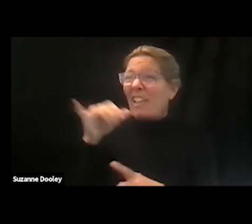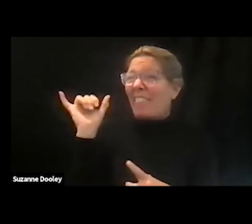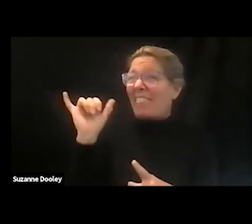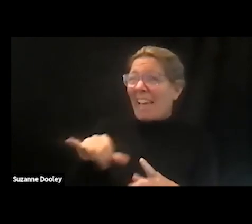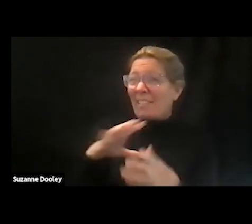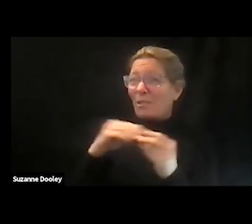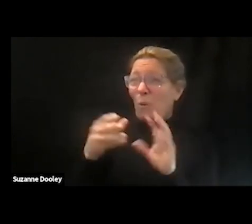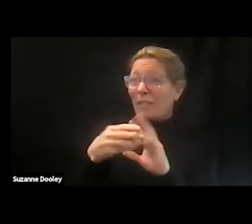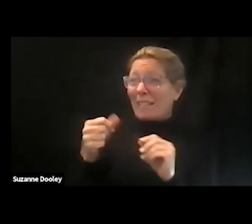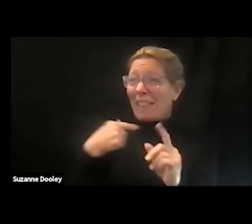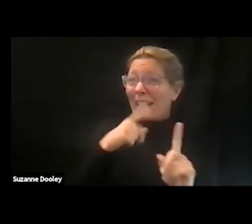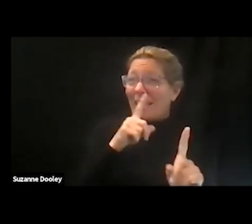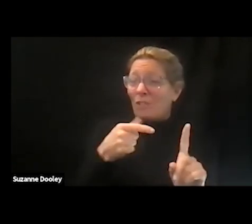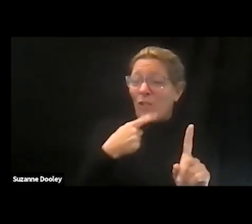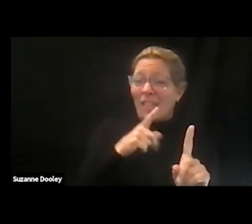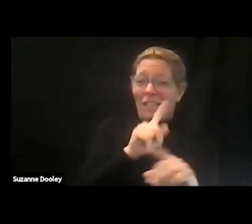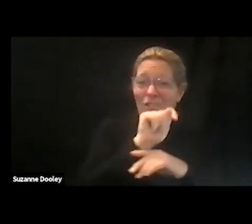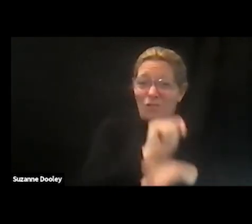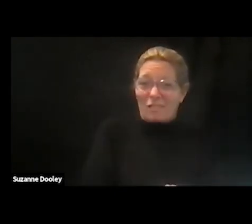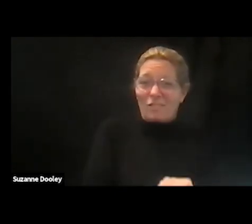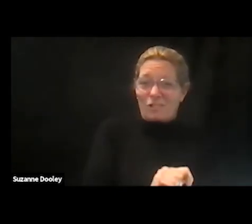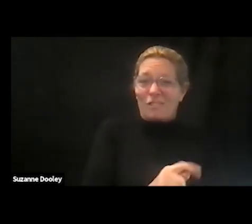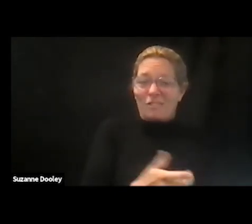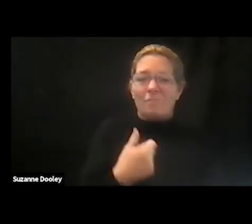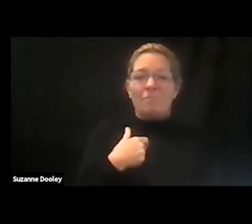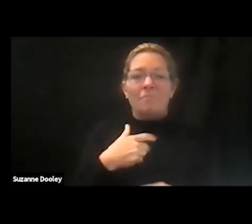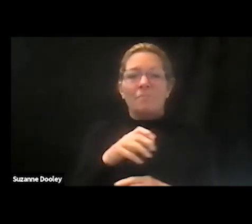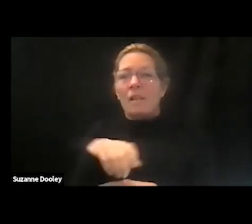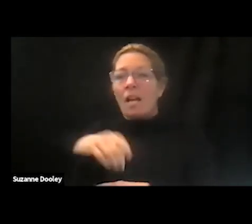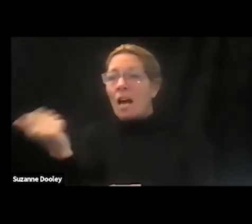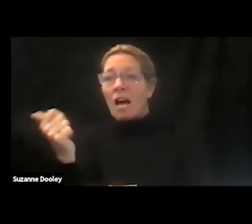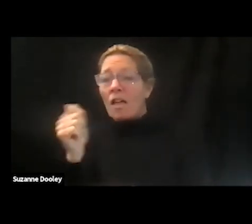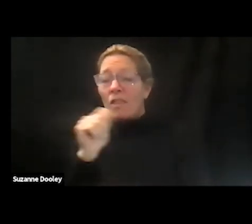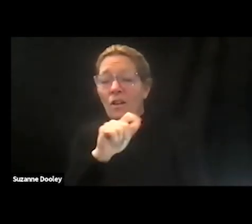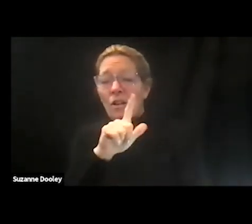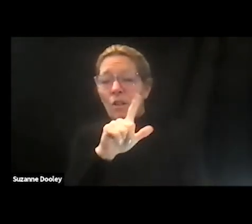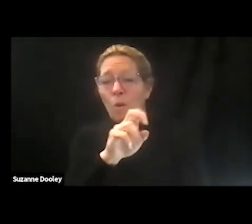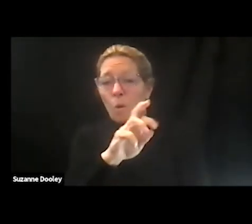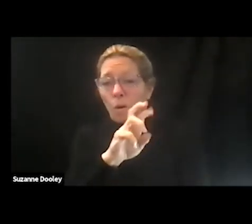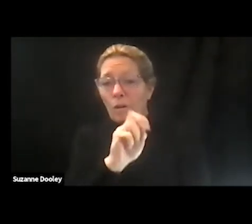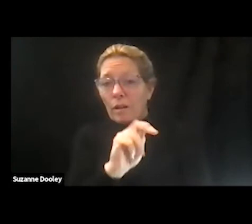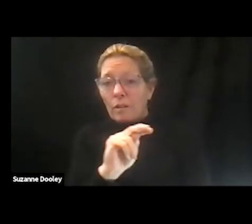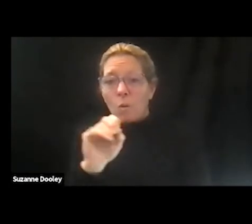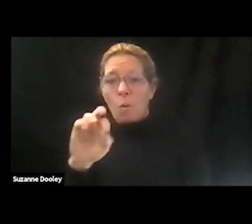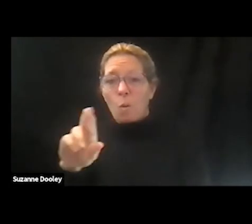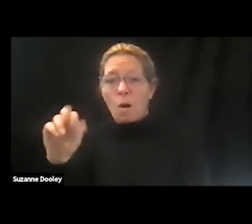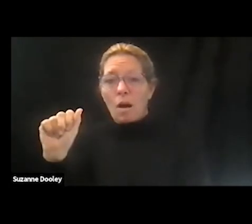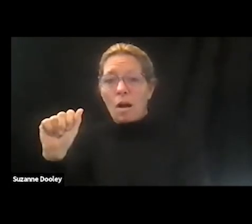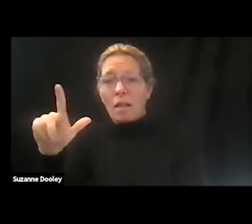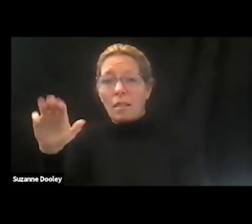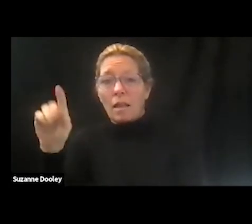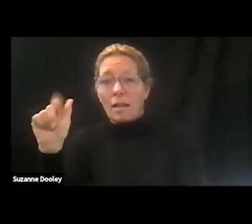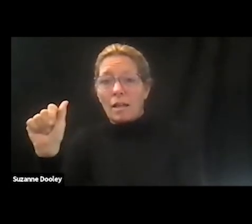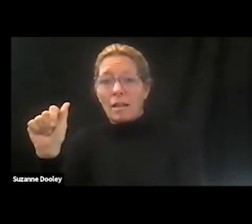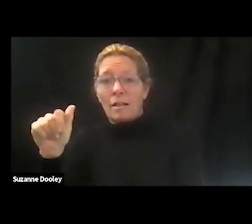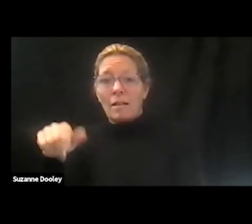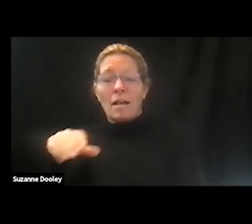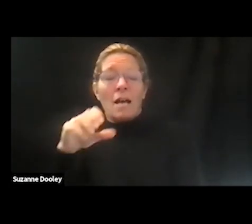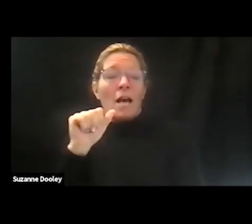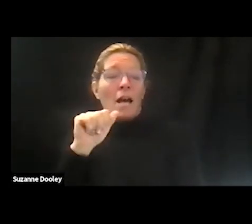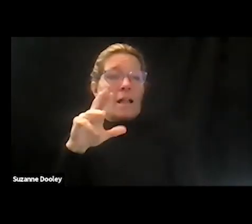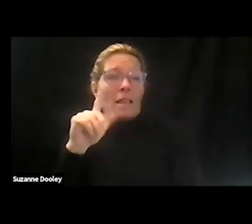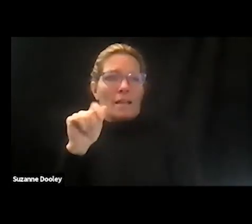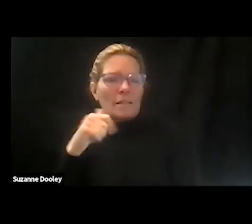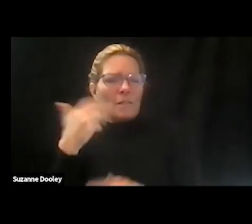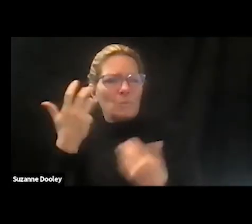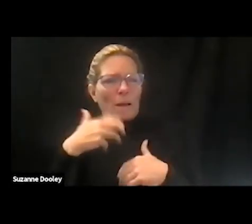I like that. Any other thoughts, Loren or Aletta? That was amazing. Thank you. I appreciated all of that.